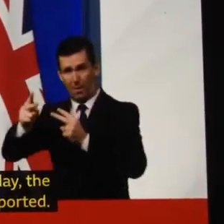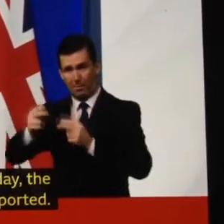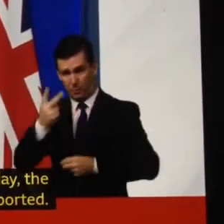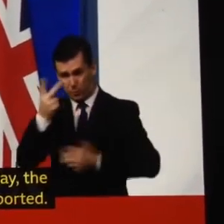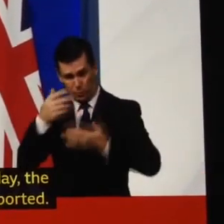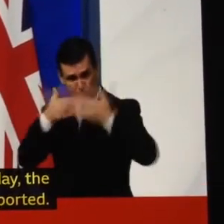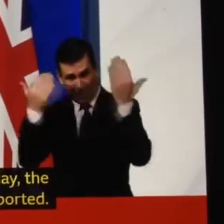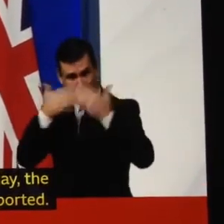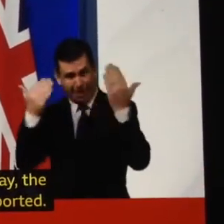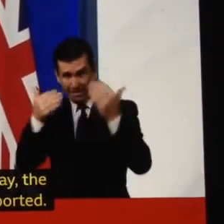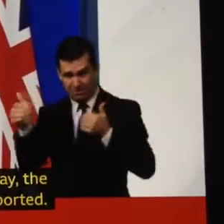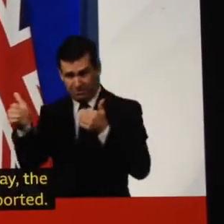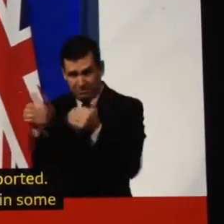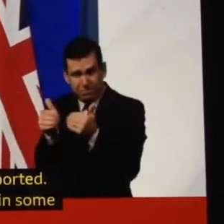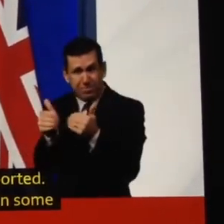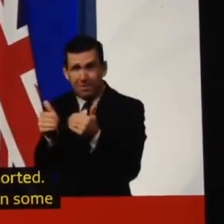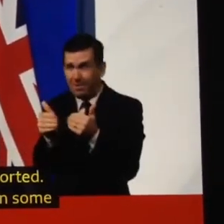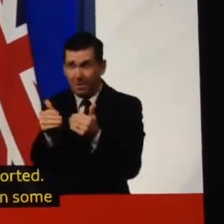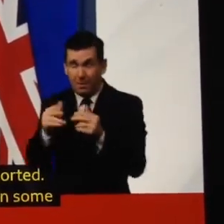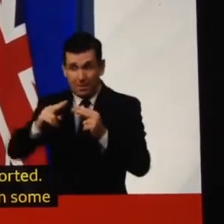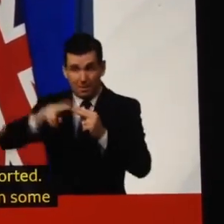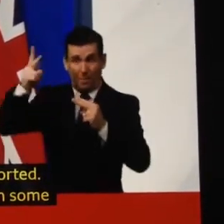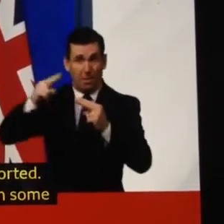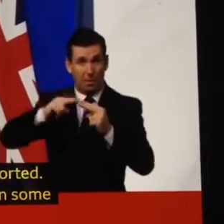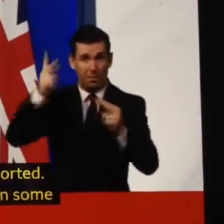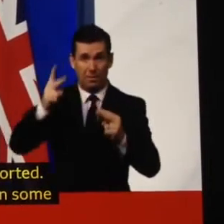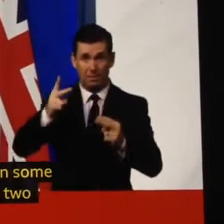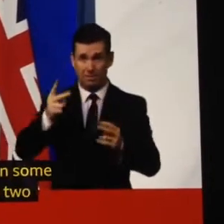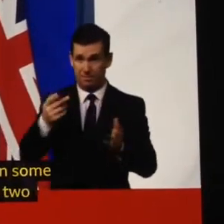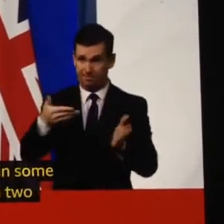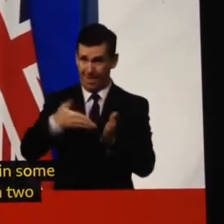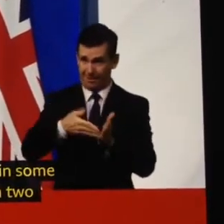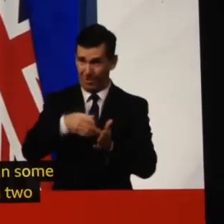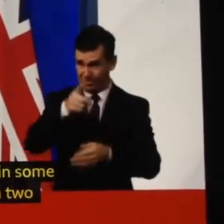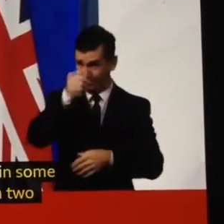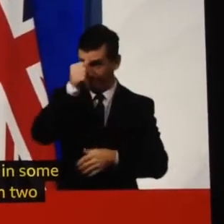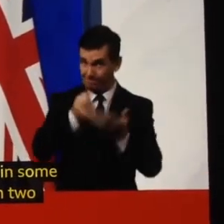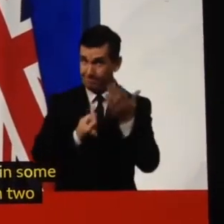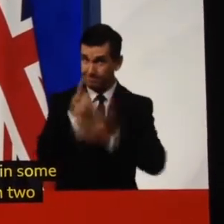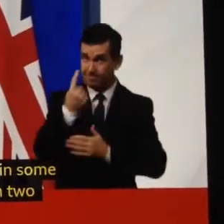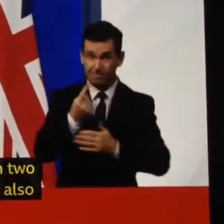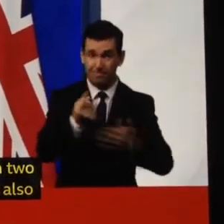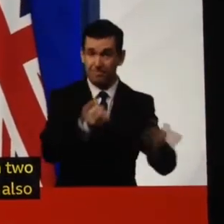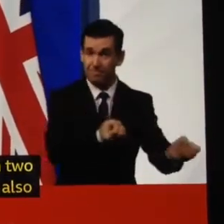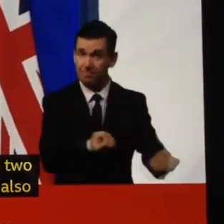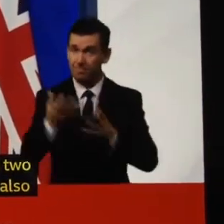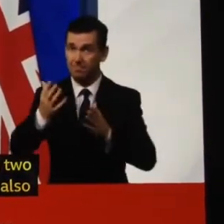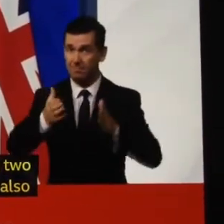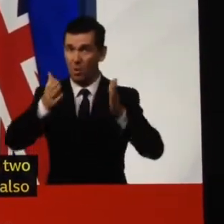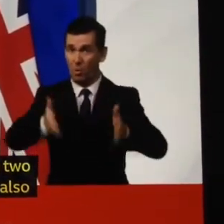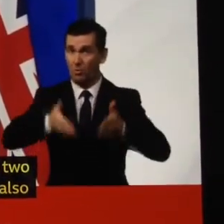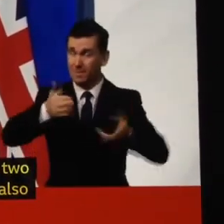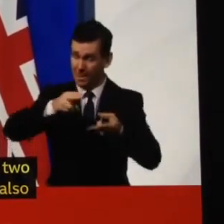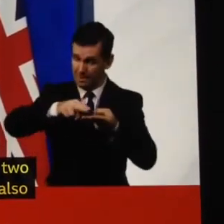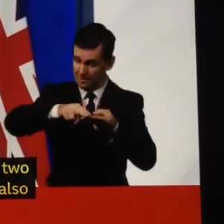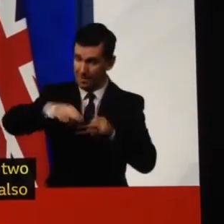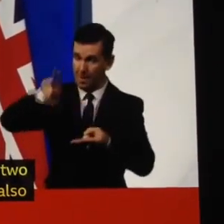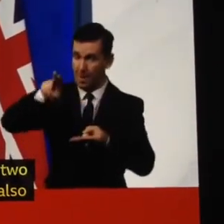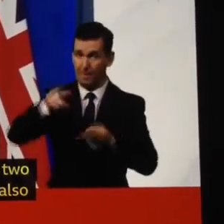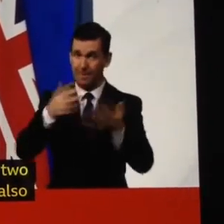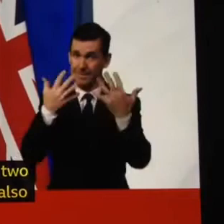2 days. And I'm afraid we're also seeing the inevitable increase in hospitalizations, up by